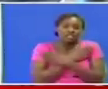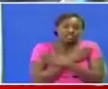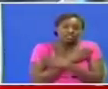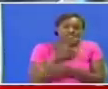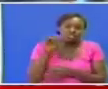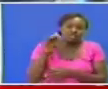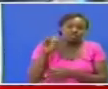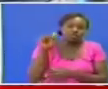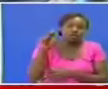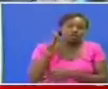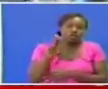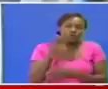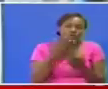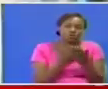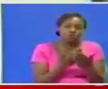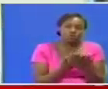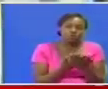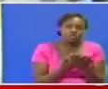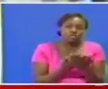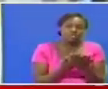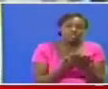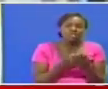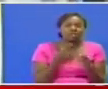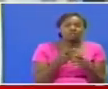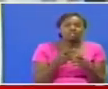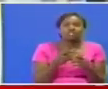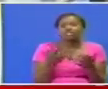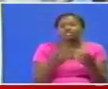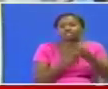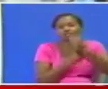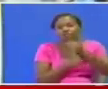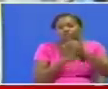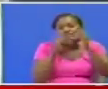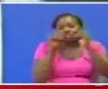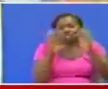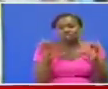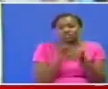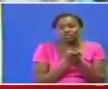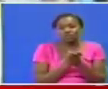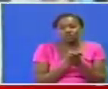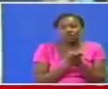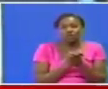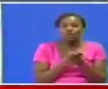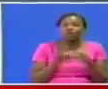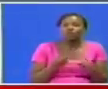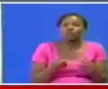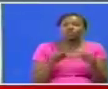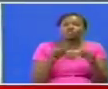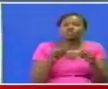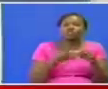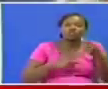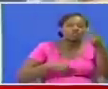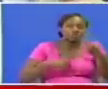Mwau was proposed and he did not get a seconder. And we went on to beat President